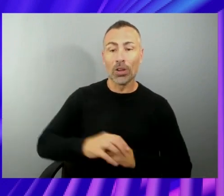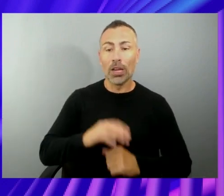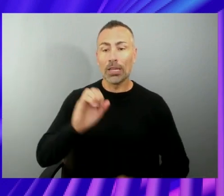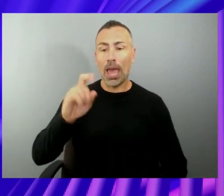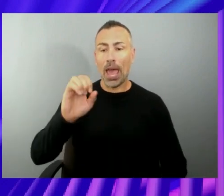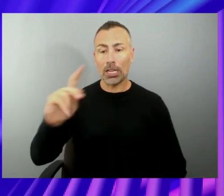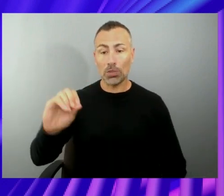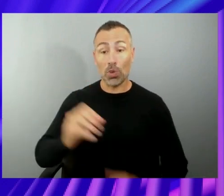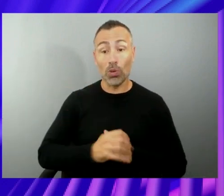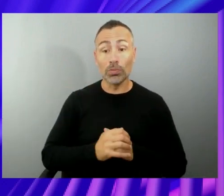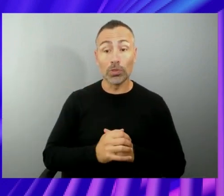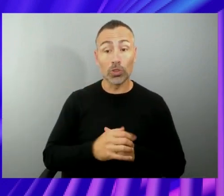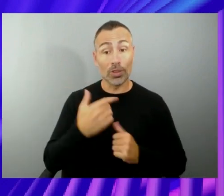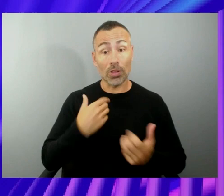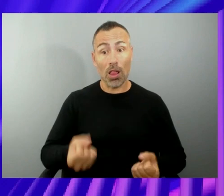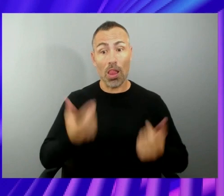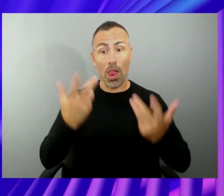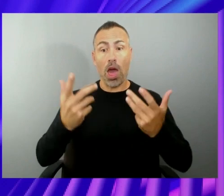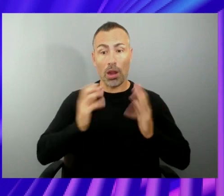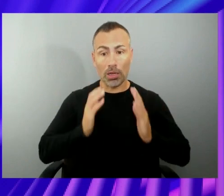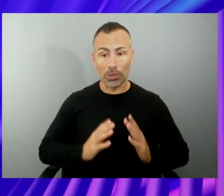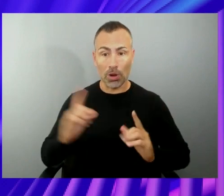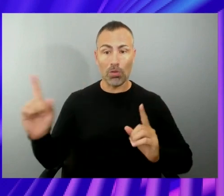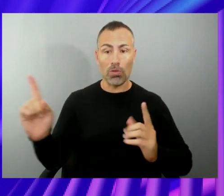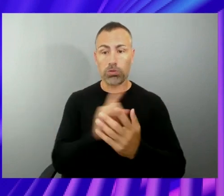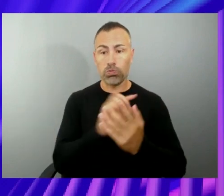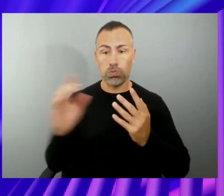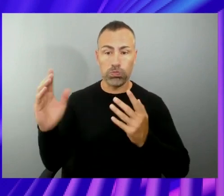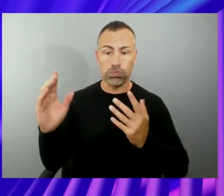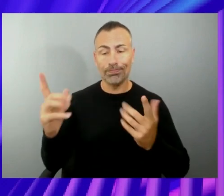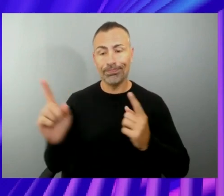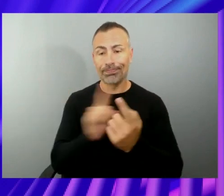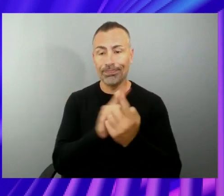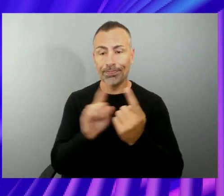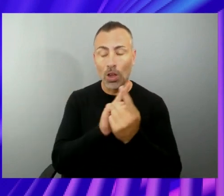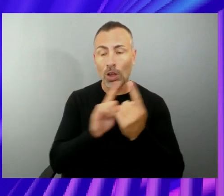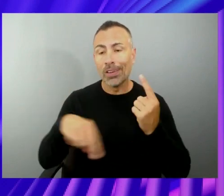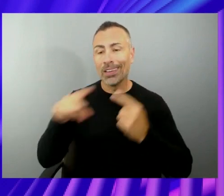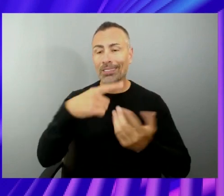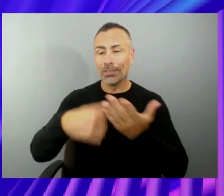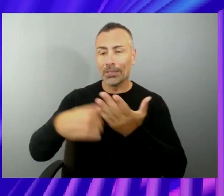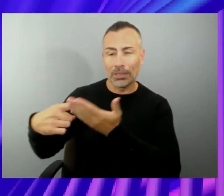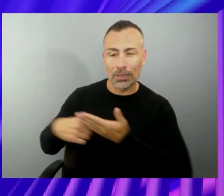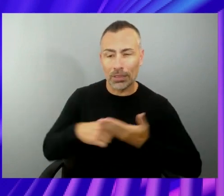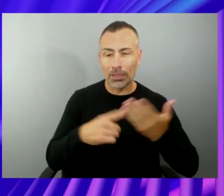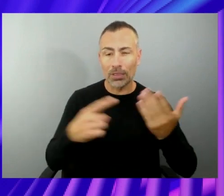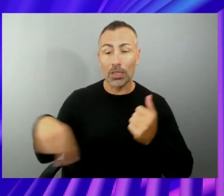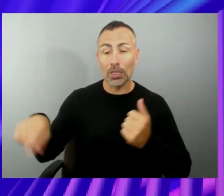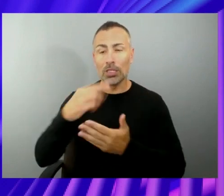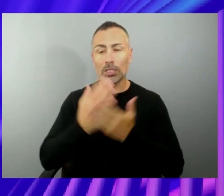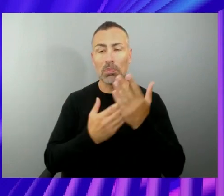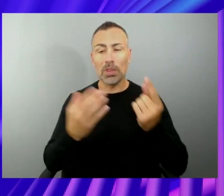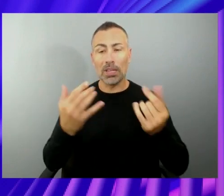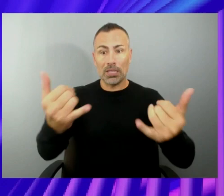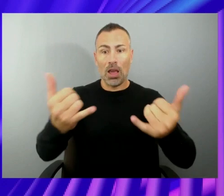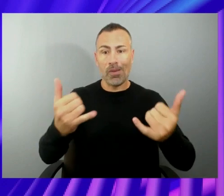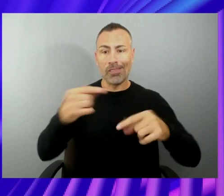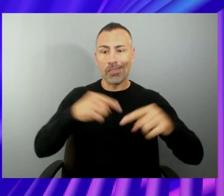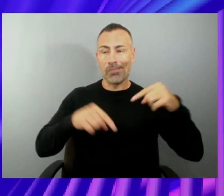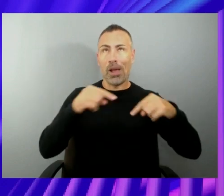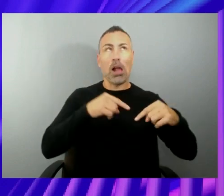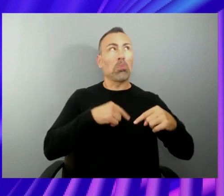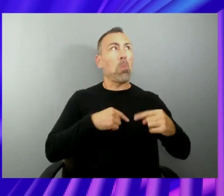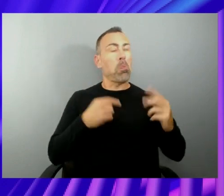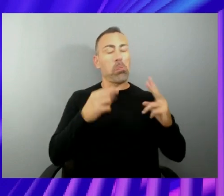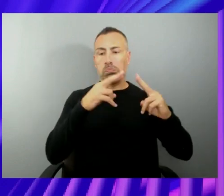Great questions, too. We had some really interesting head scratchers for us that we're going to go back and research and do some good stuff. So,